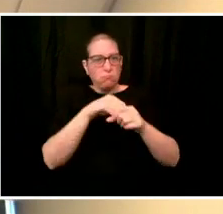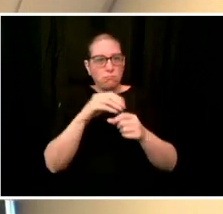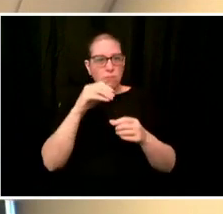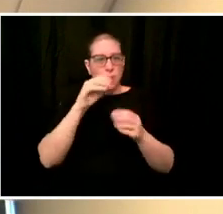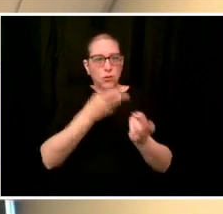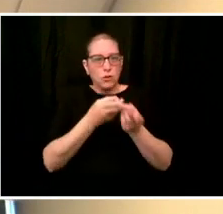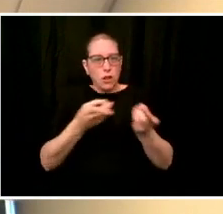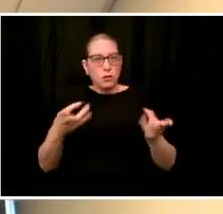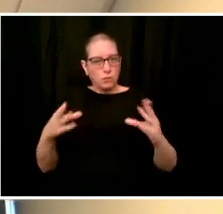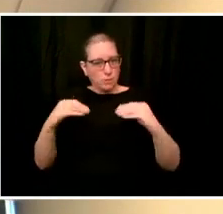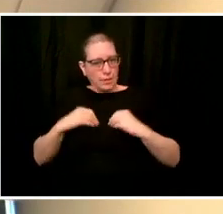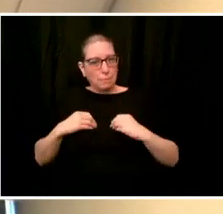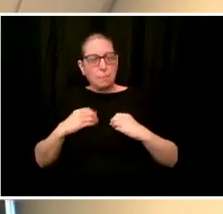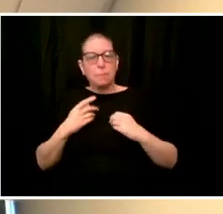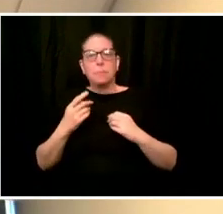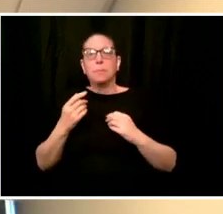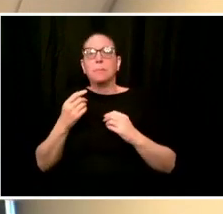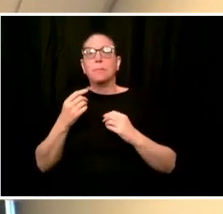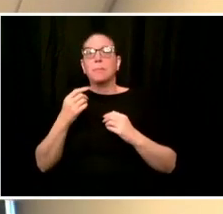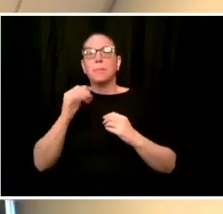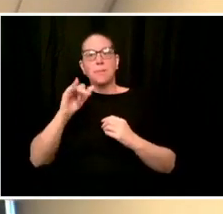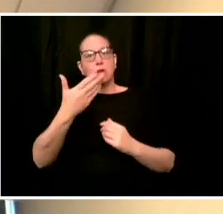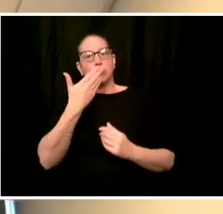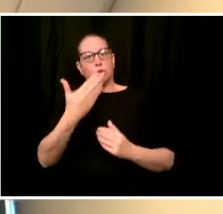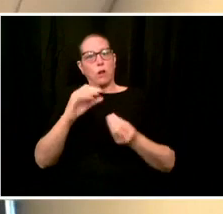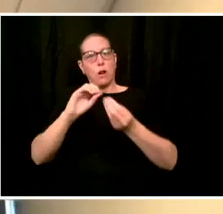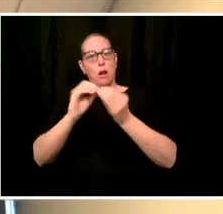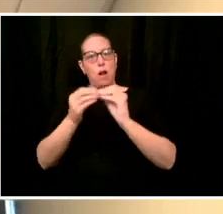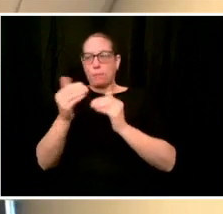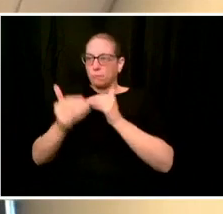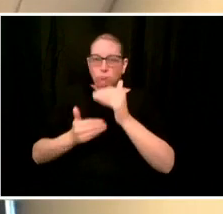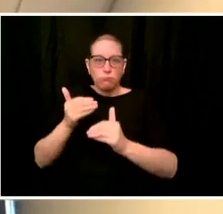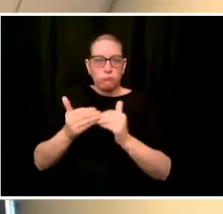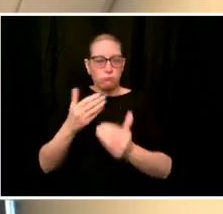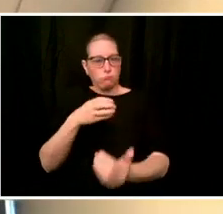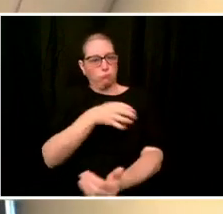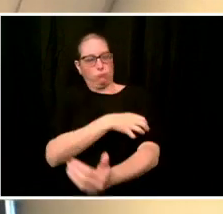significant step forward. I do agree that as time goes on, we will be